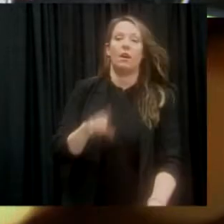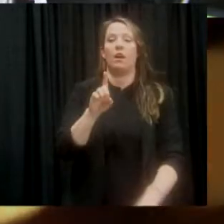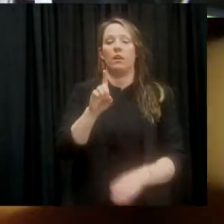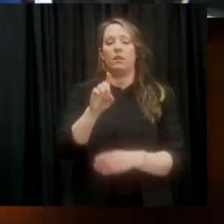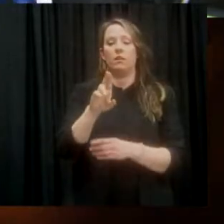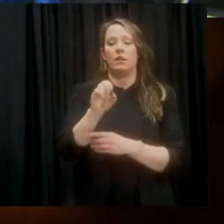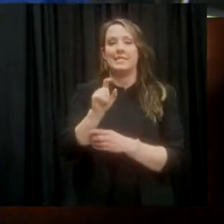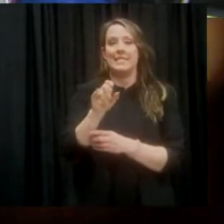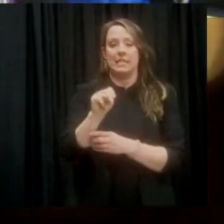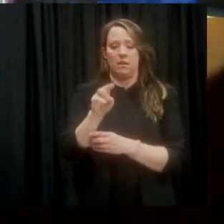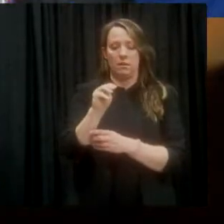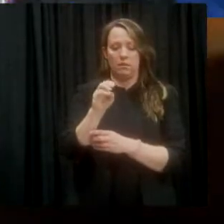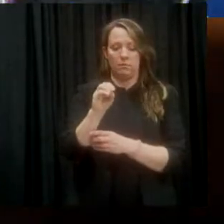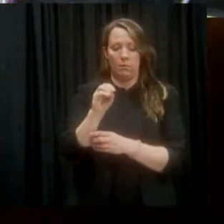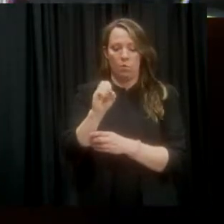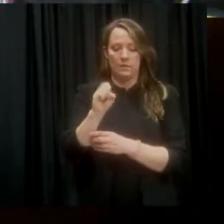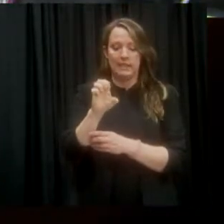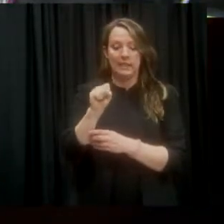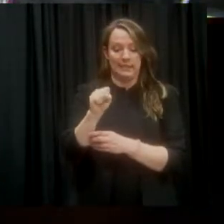Dustin Moses.